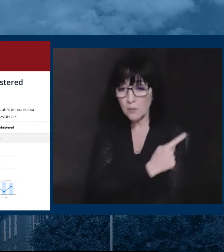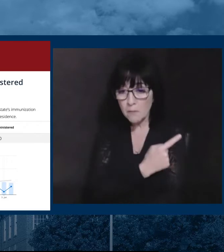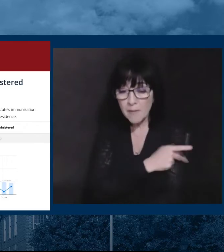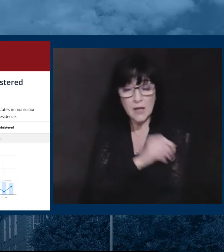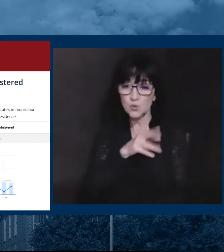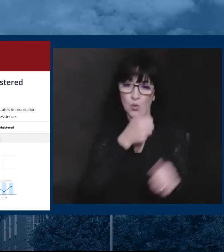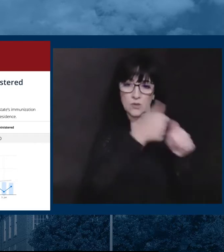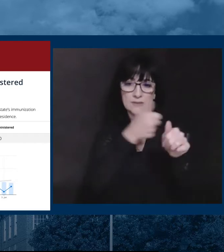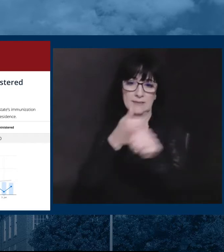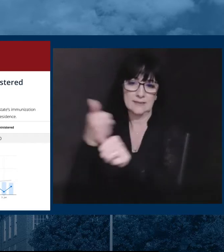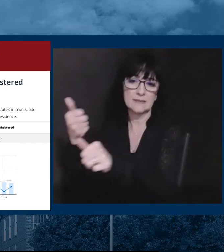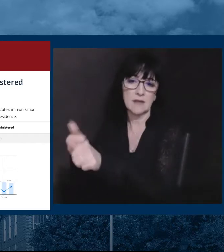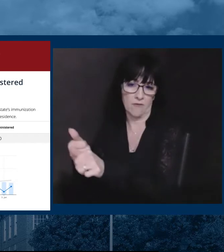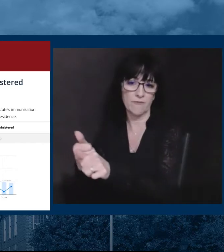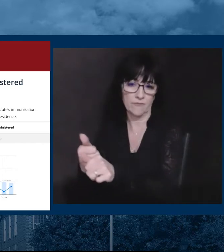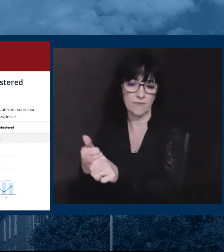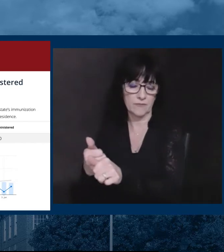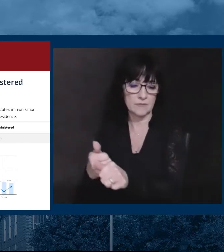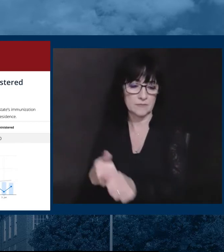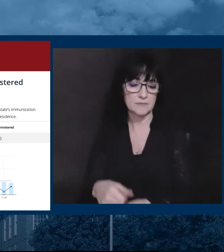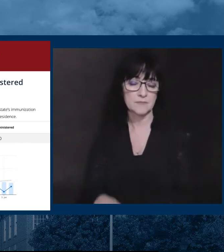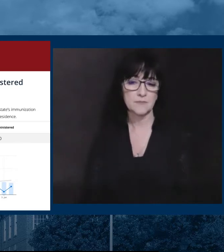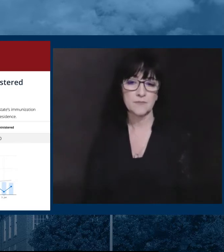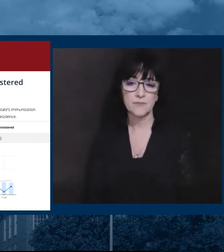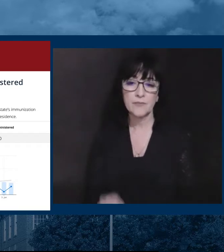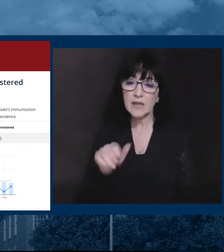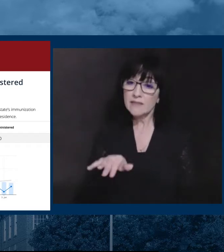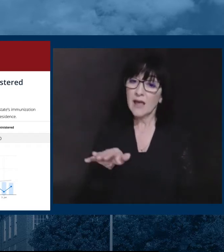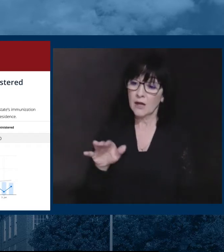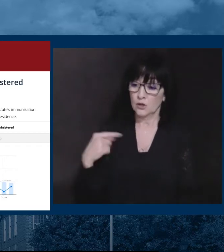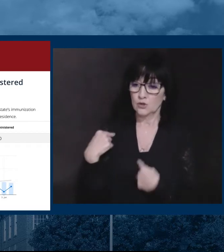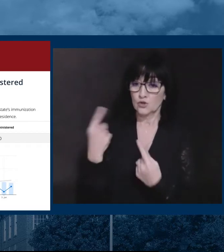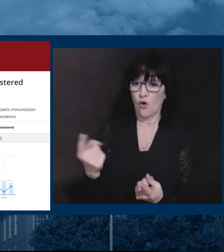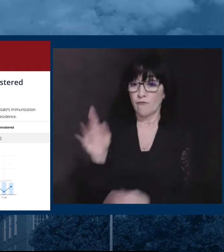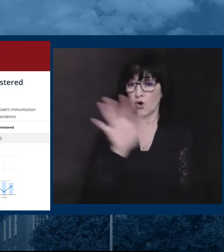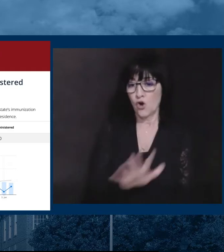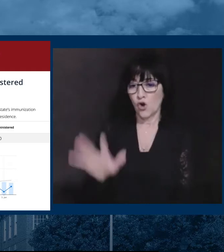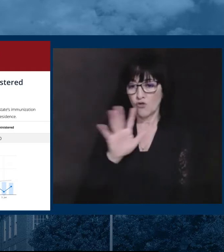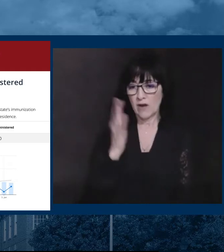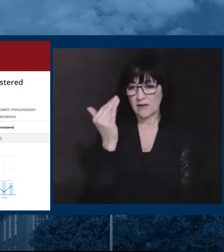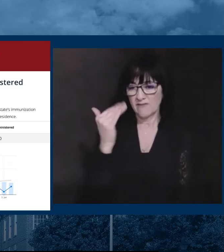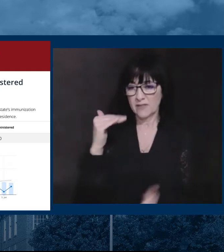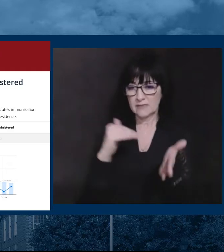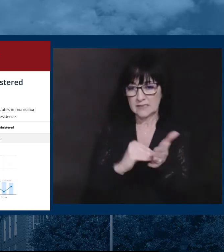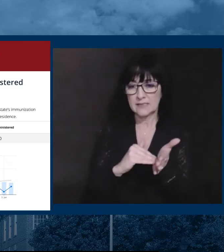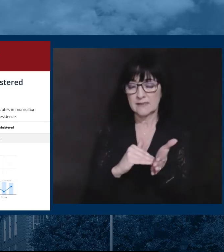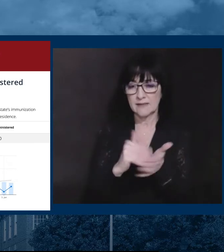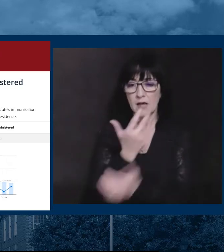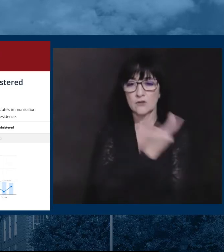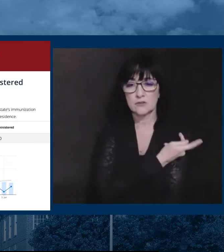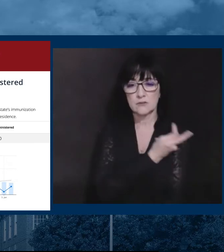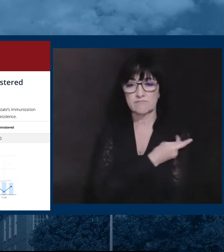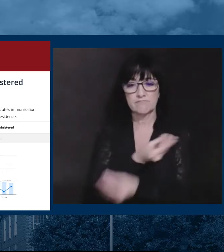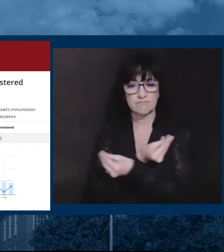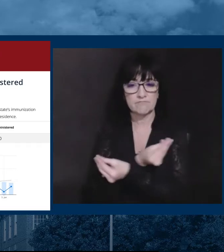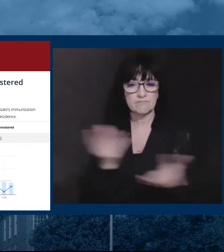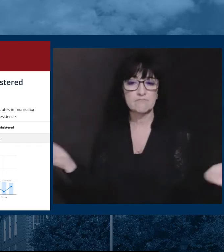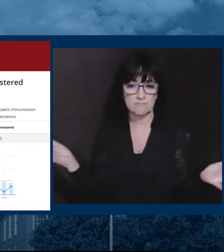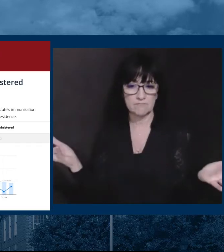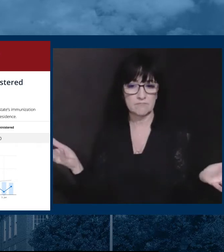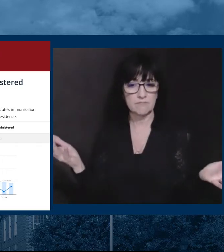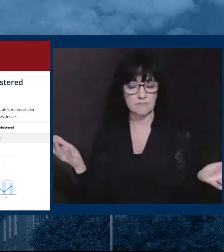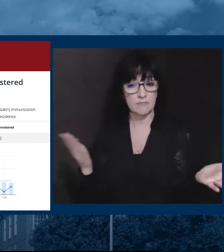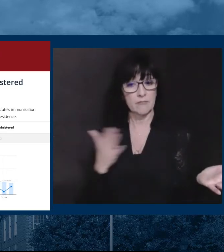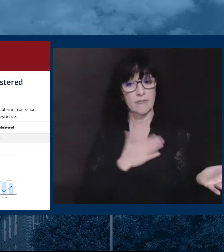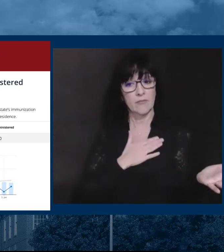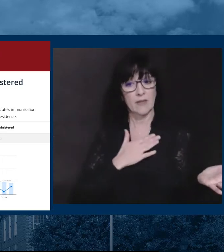is roughly around 15,000 doses, are currently with our health partners who really have been doing a great job with